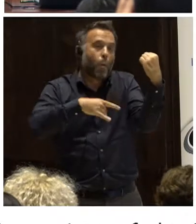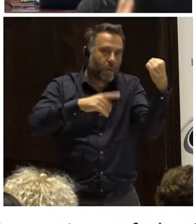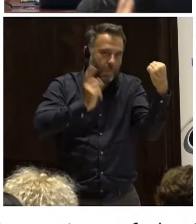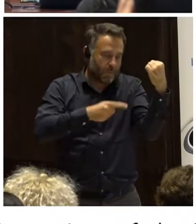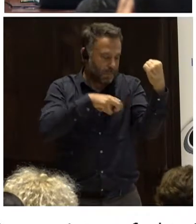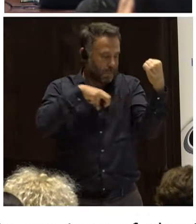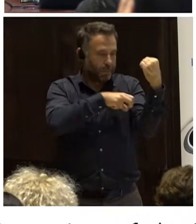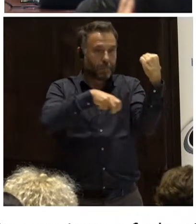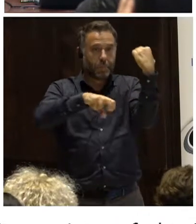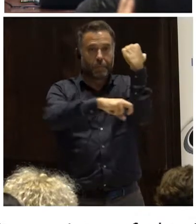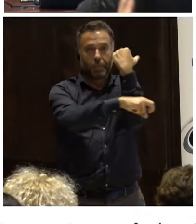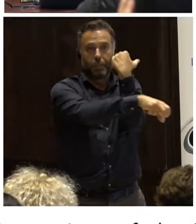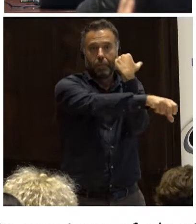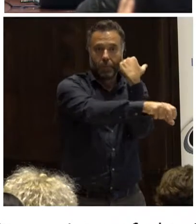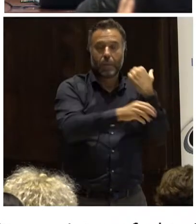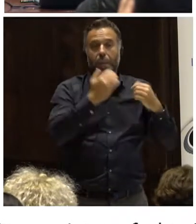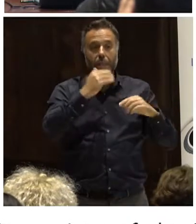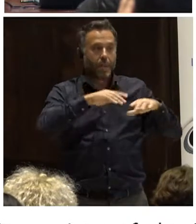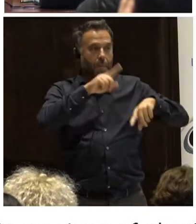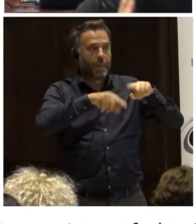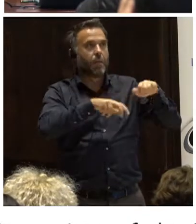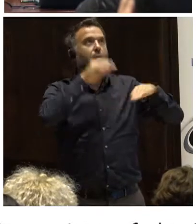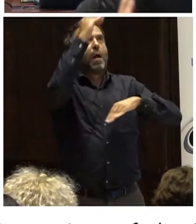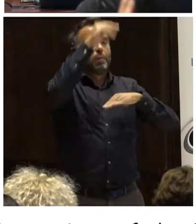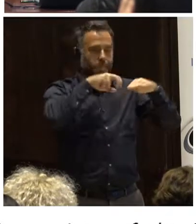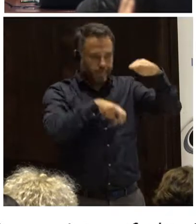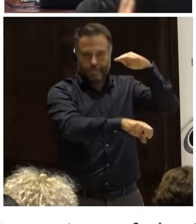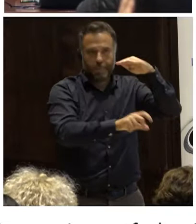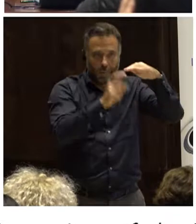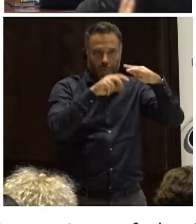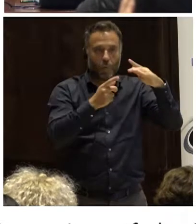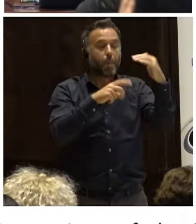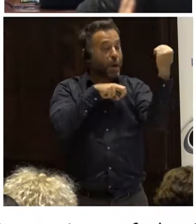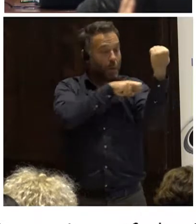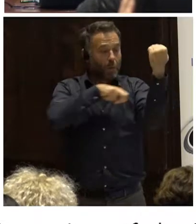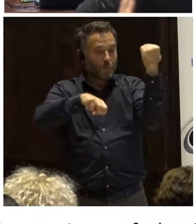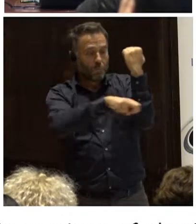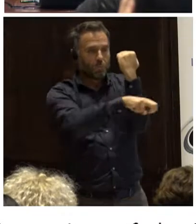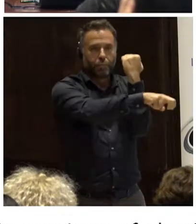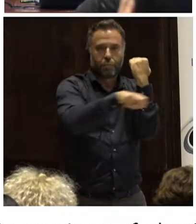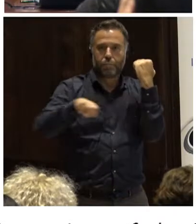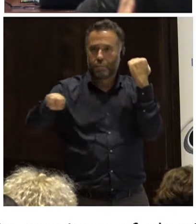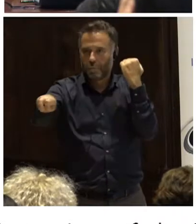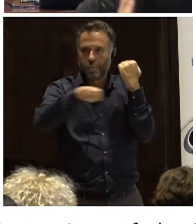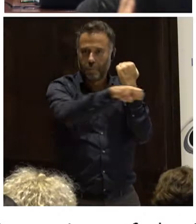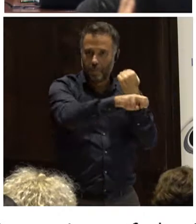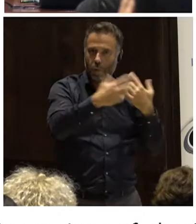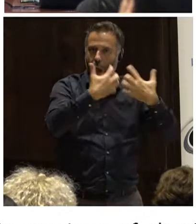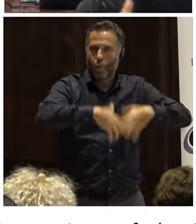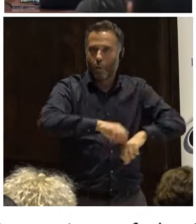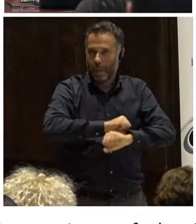level, and then it goes around for as long as it is necessary. Not only